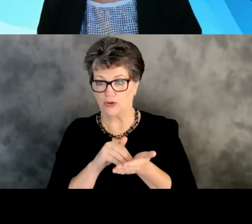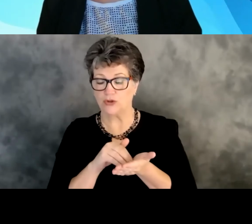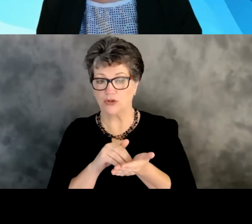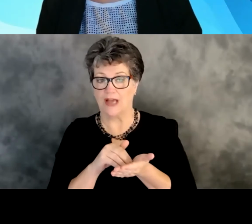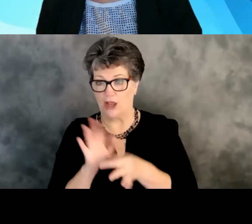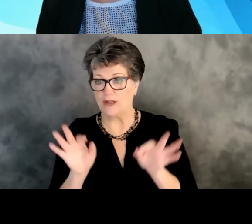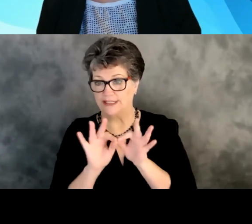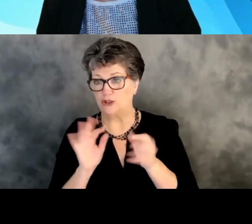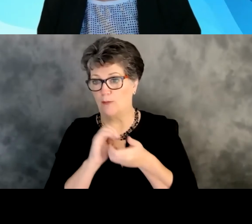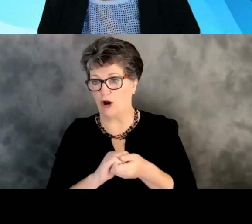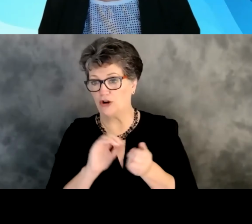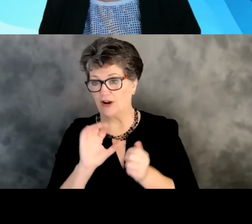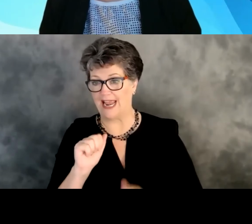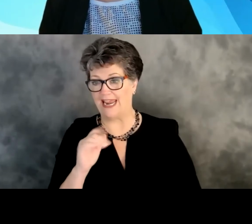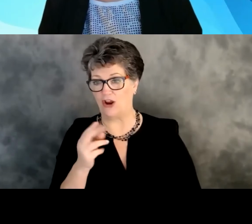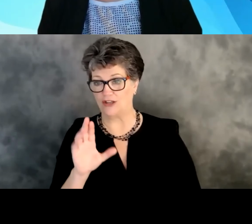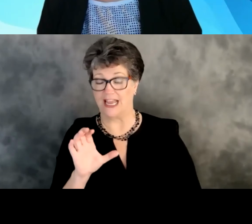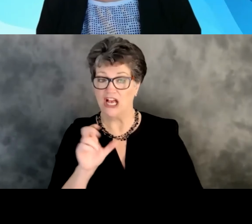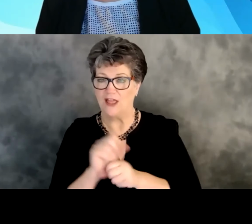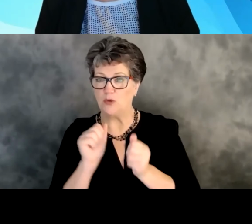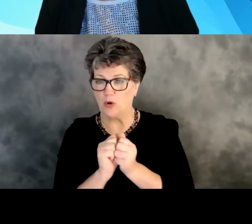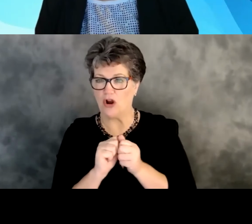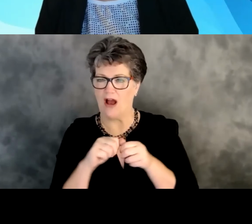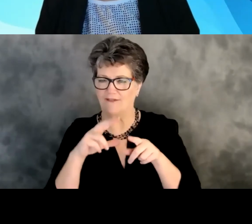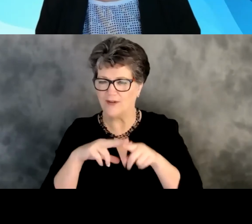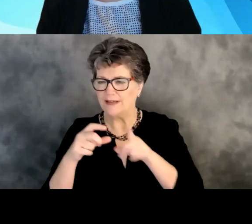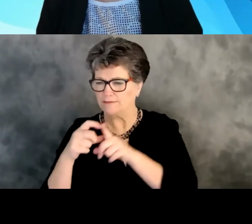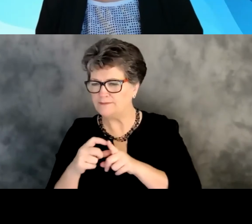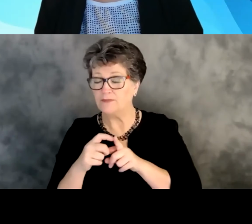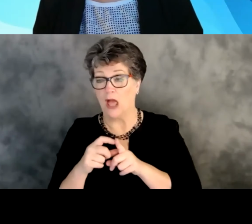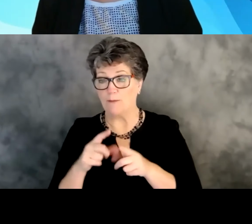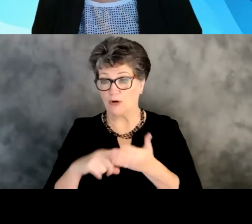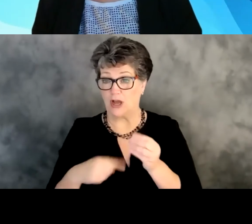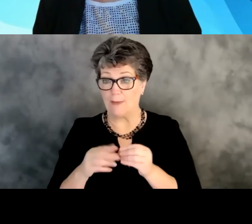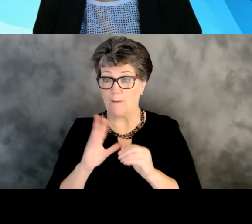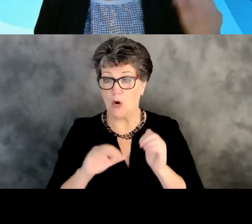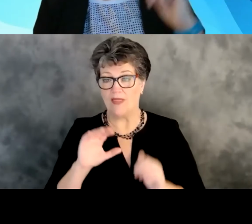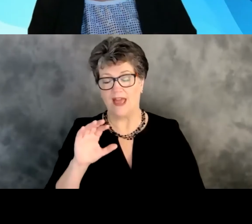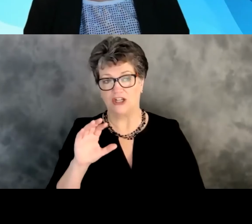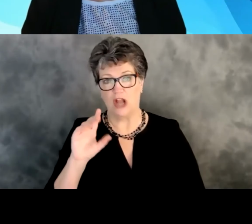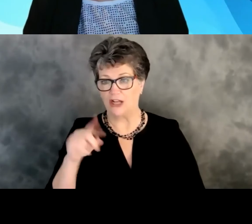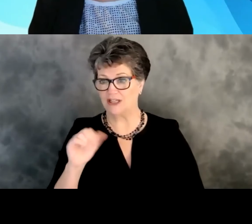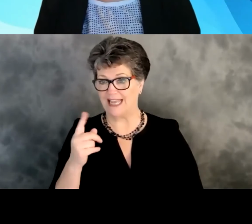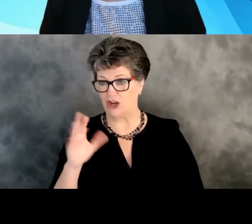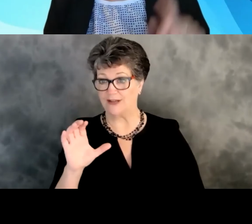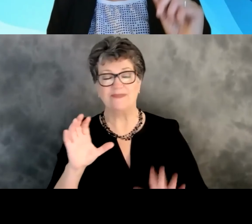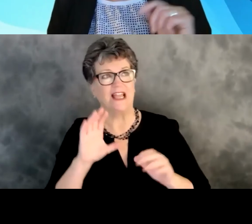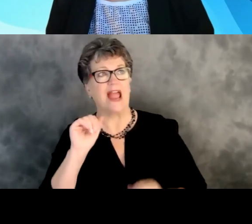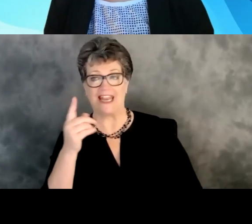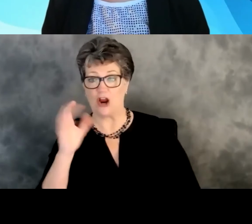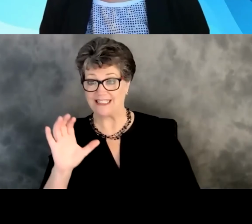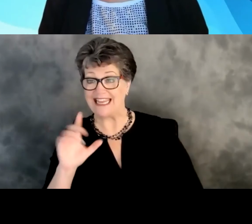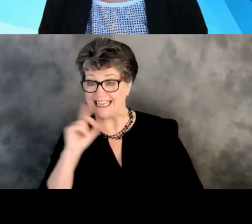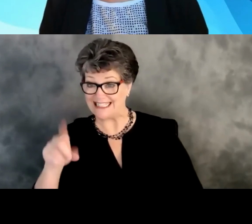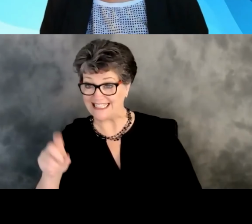essential partner on ADRC. So let's work on nuance and language, but we are talking about more than ADRC. How about this? The ADRC is